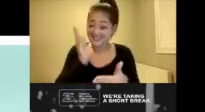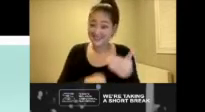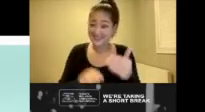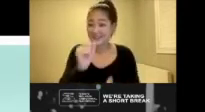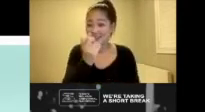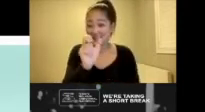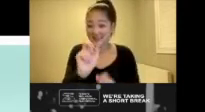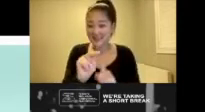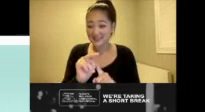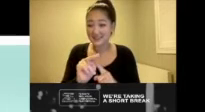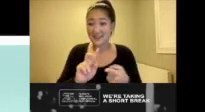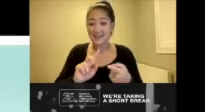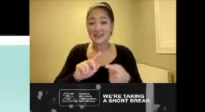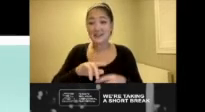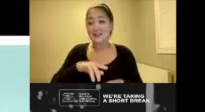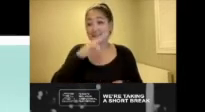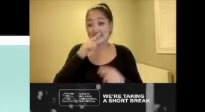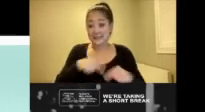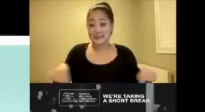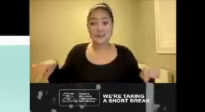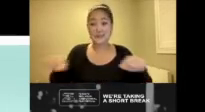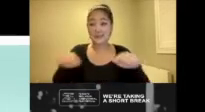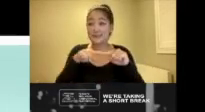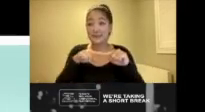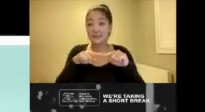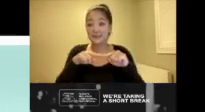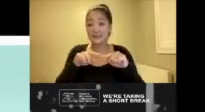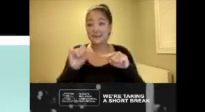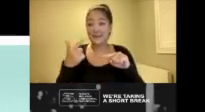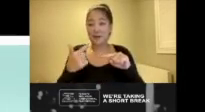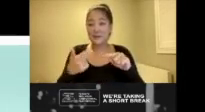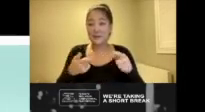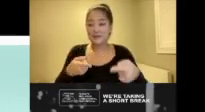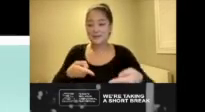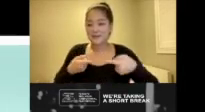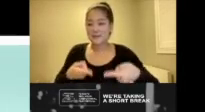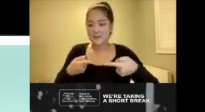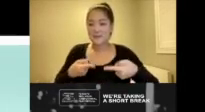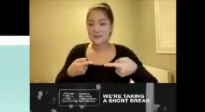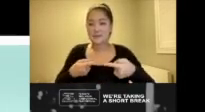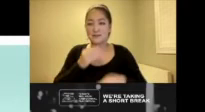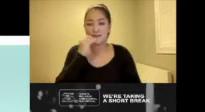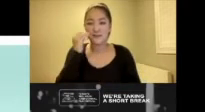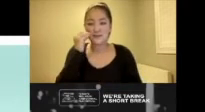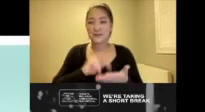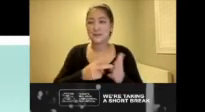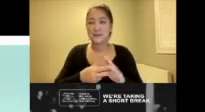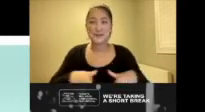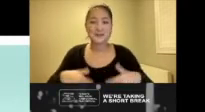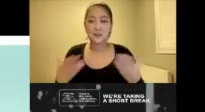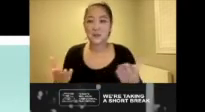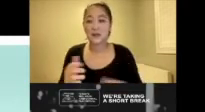that, you know, they all battle with this idea of where's home. For Amala, in